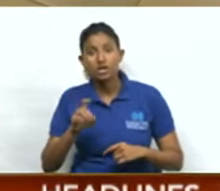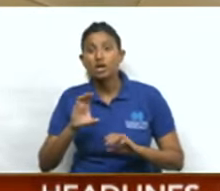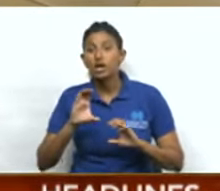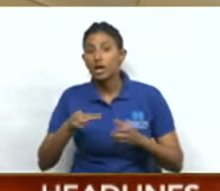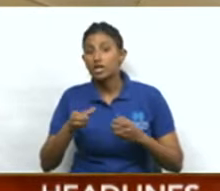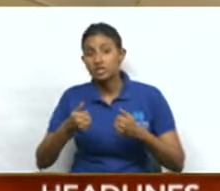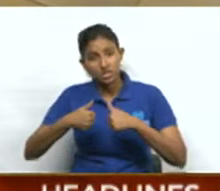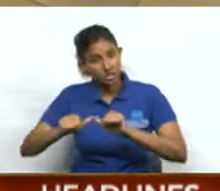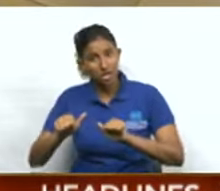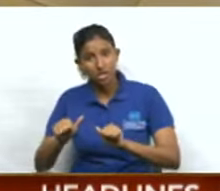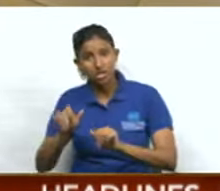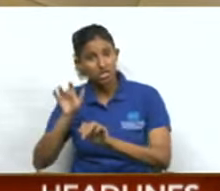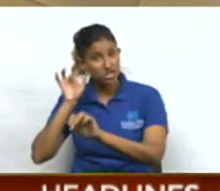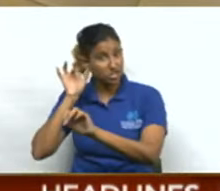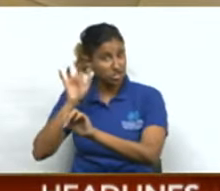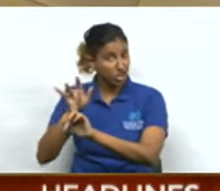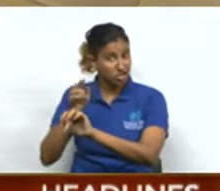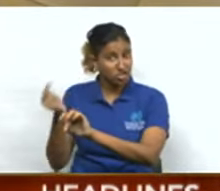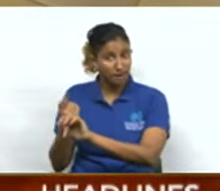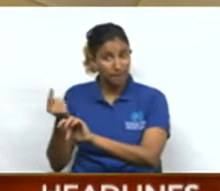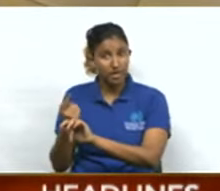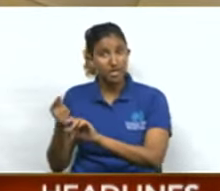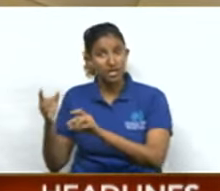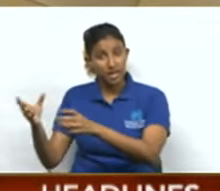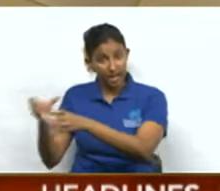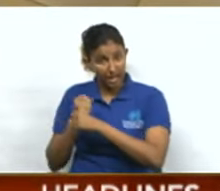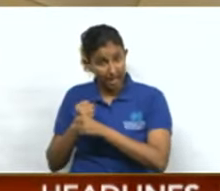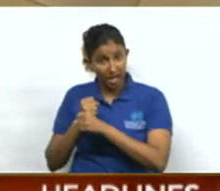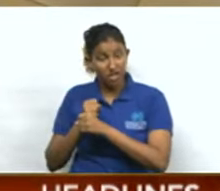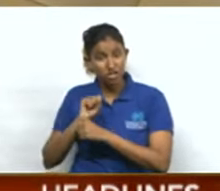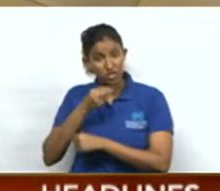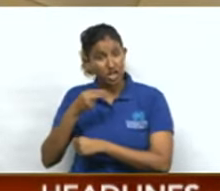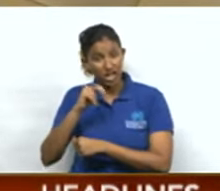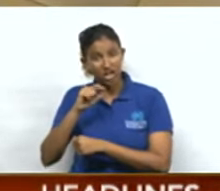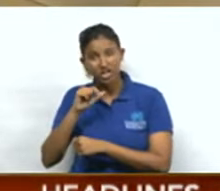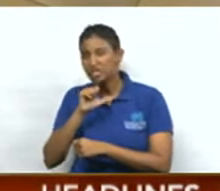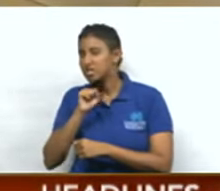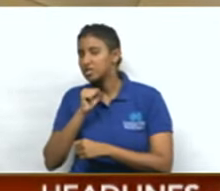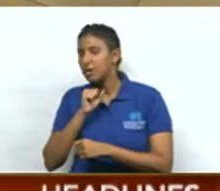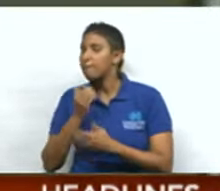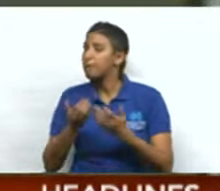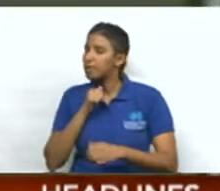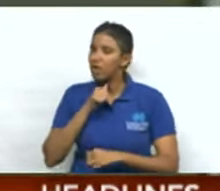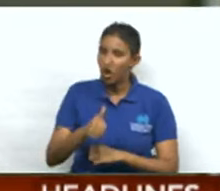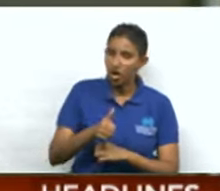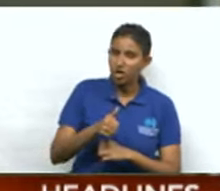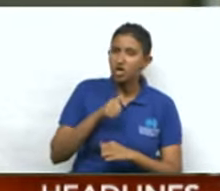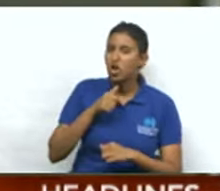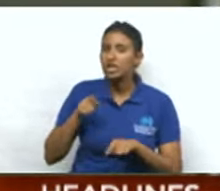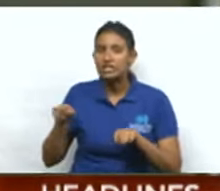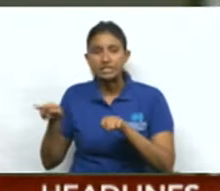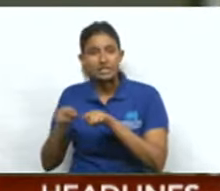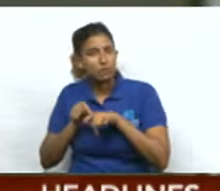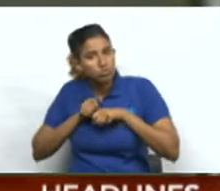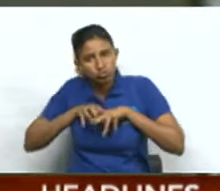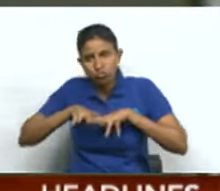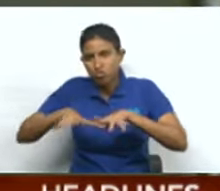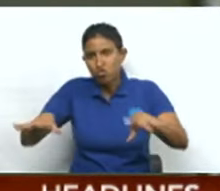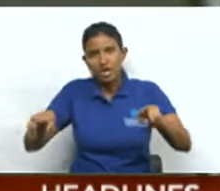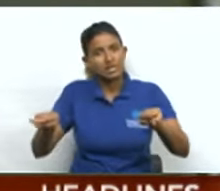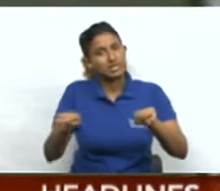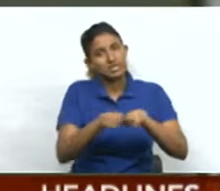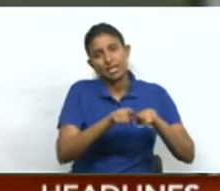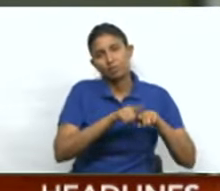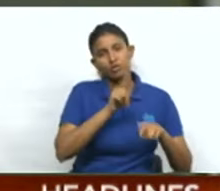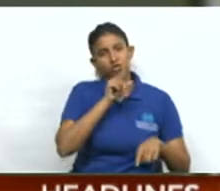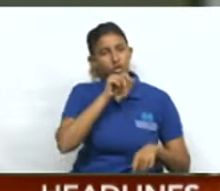shingles necessarily. So it's not as contagious as chickenpox. But to be safe, experts suggest that people